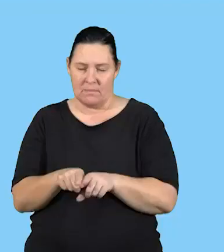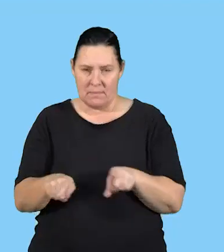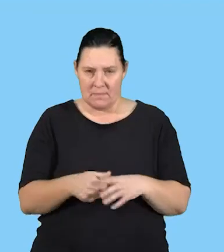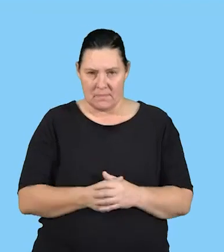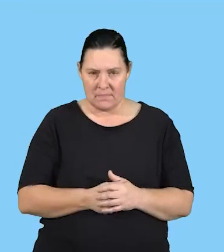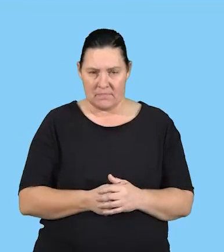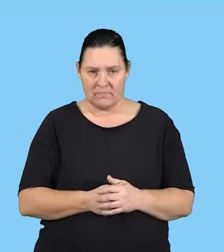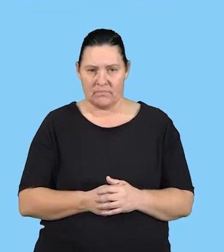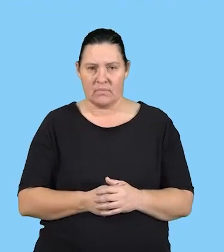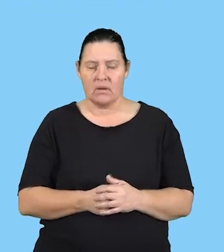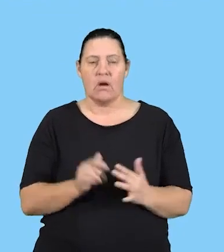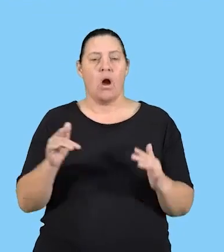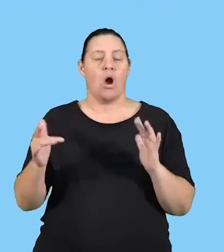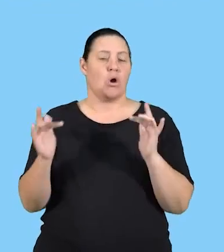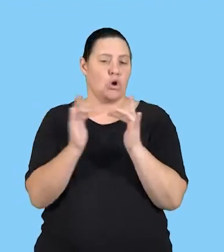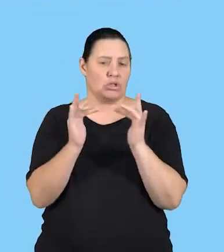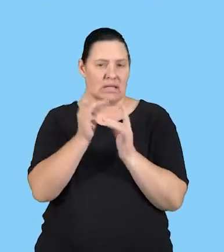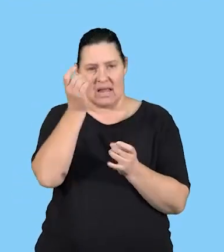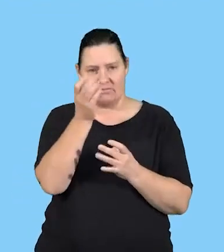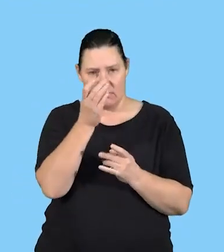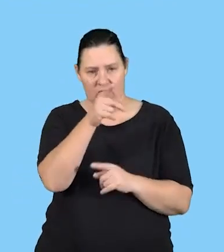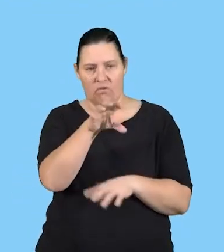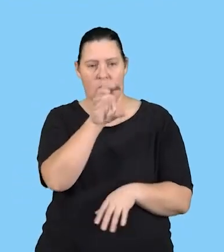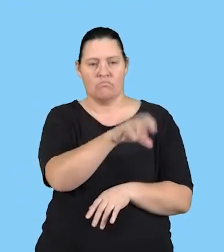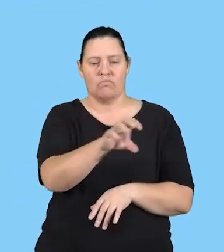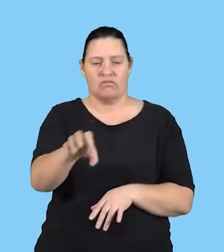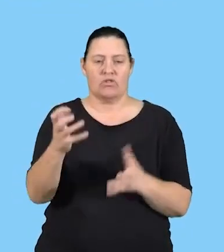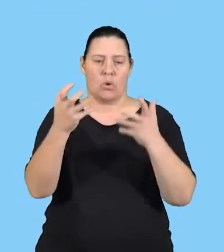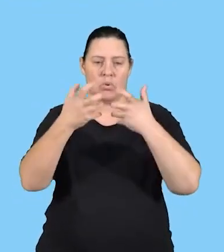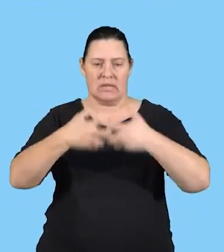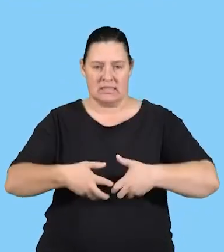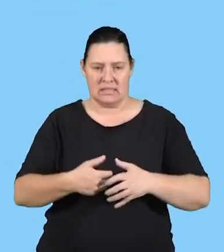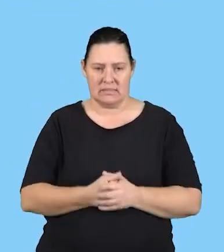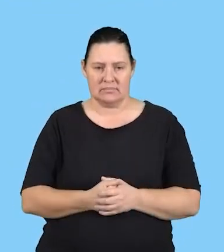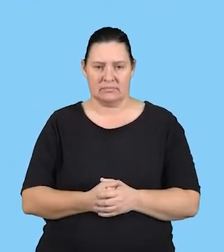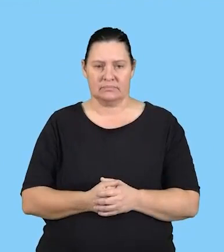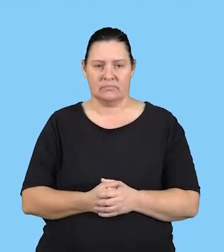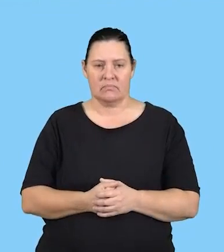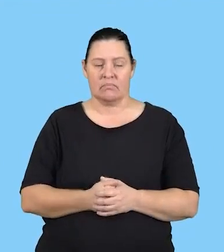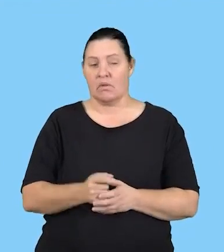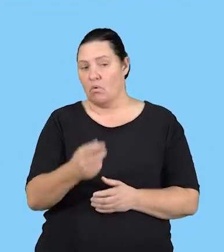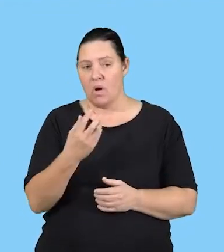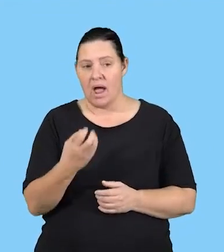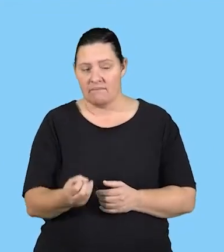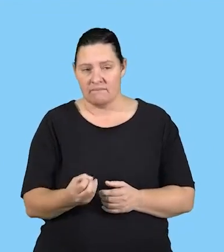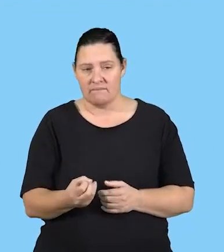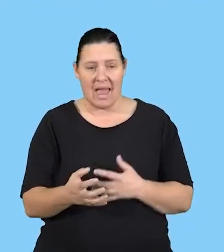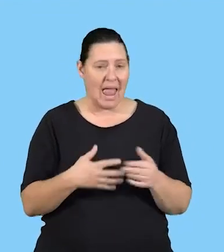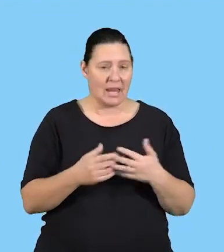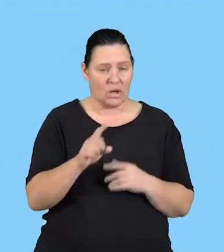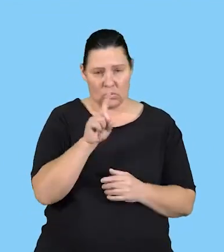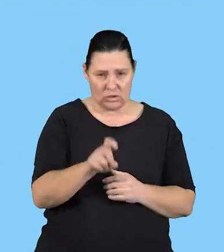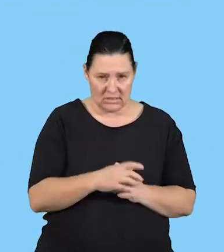These are the contact details, colleagues, for your provincial coordinators if you have any